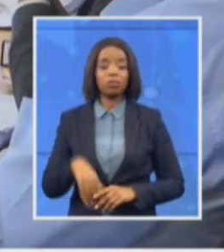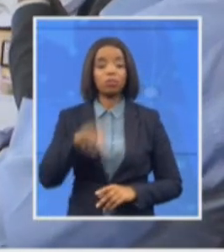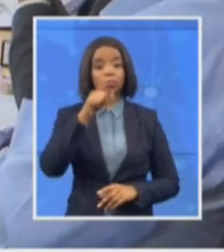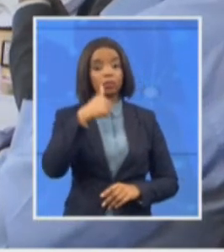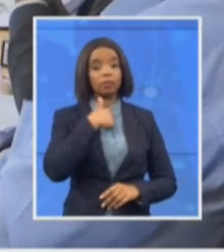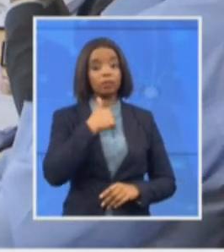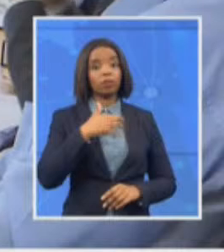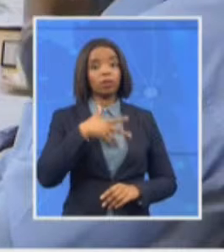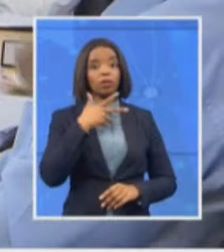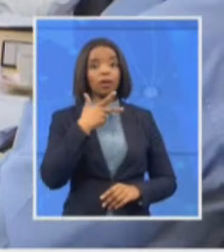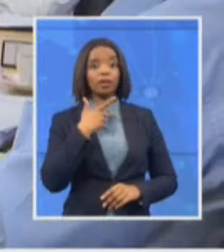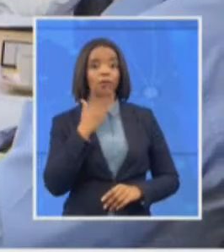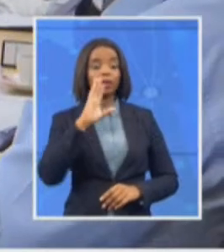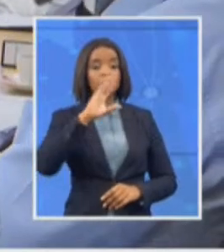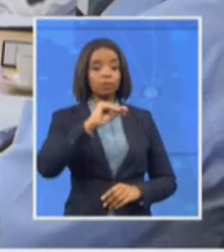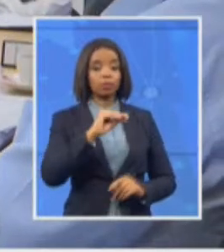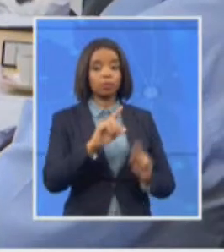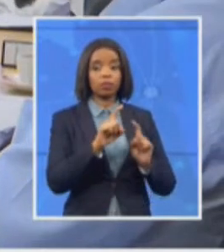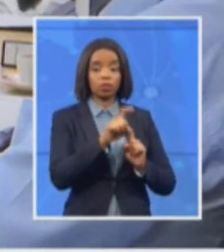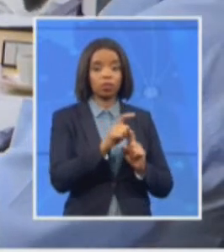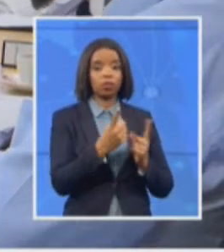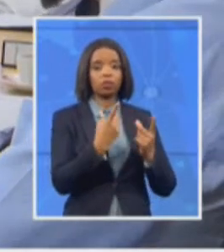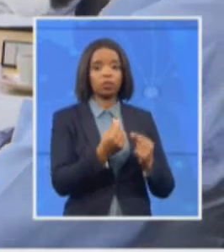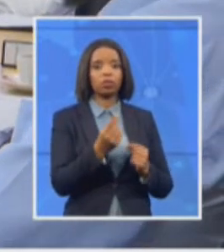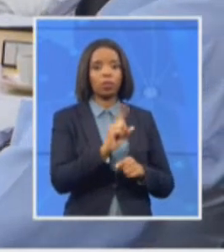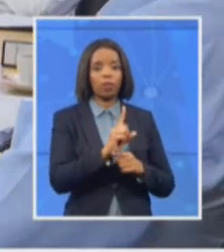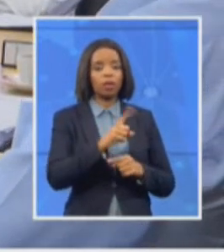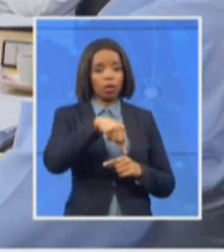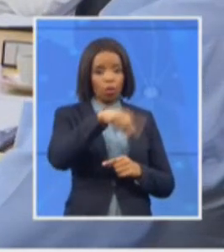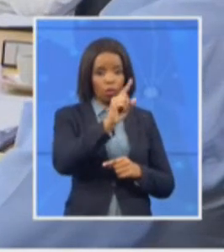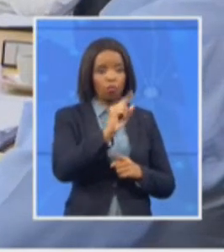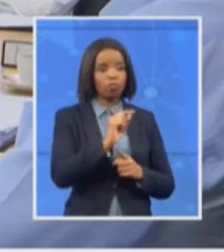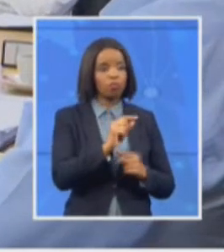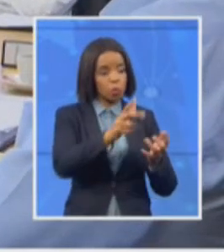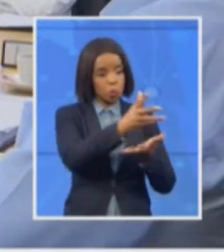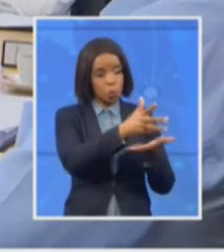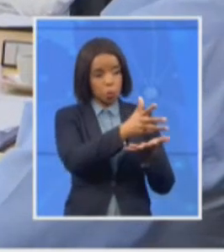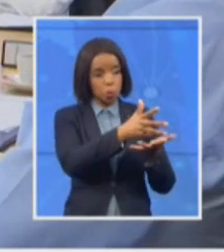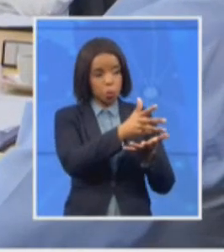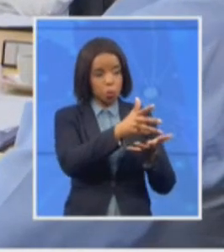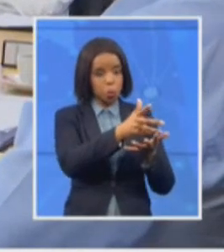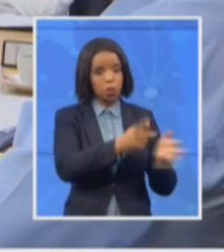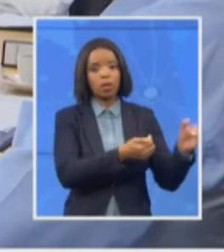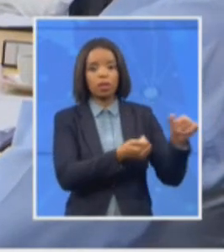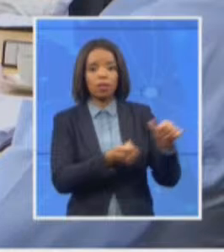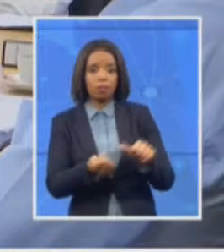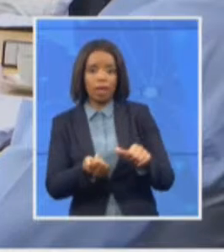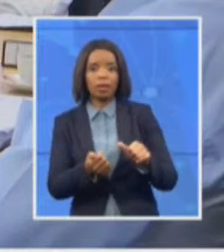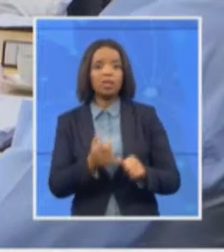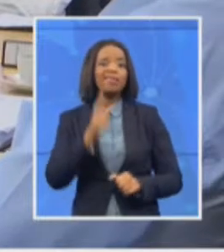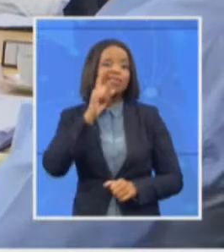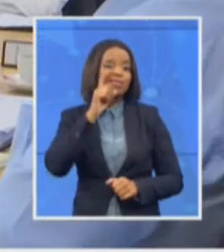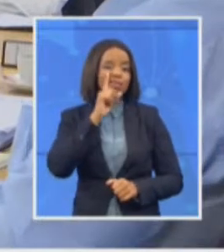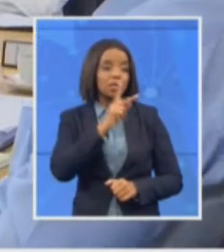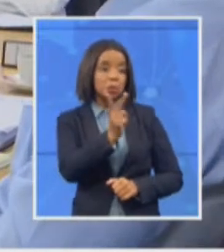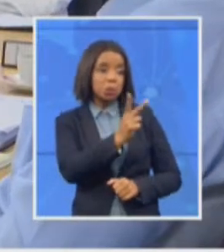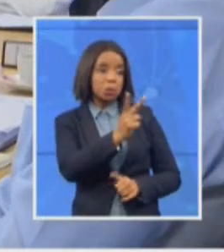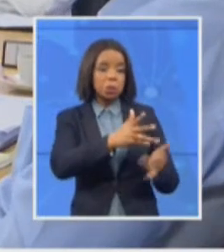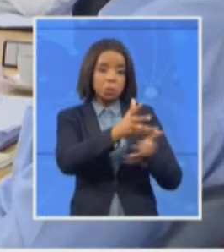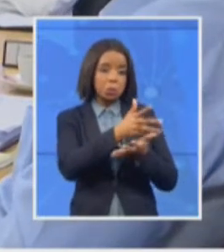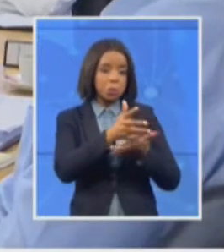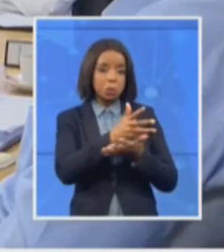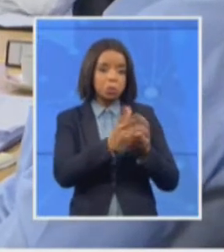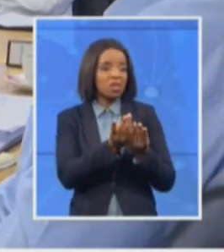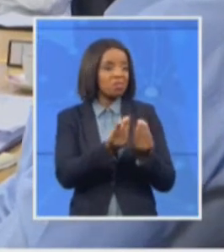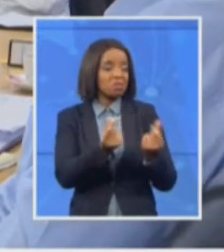then we continue. Yeah. And what is your guidance as to time? Or whatever time you need. We will then approach you. Yeah. Thank you. So you've